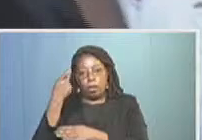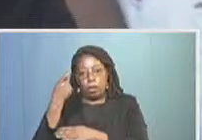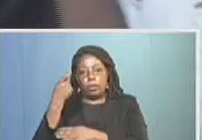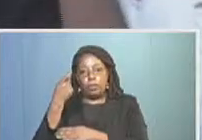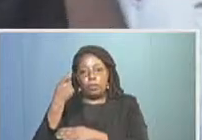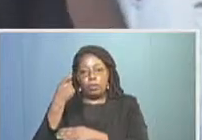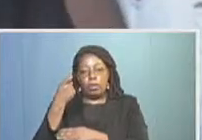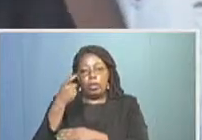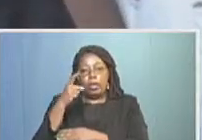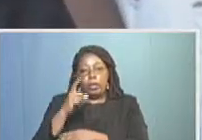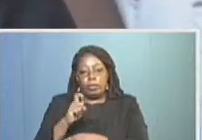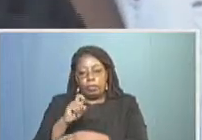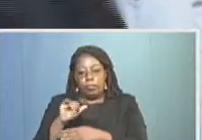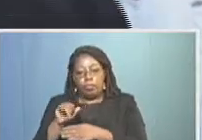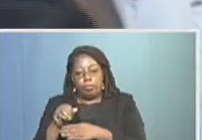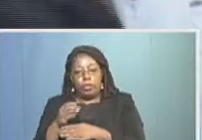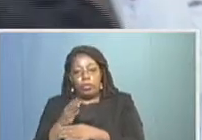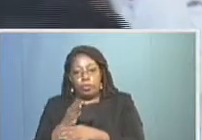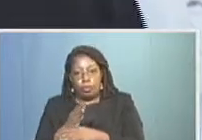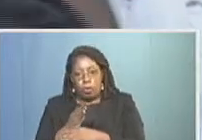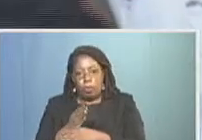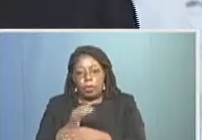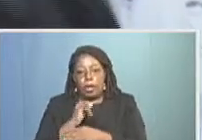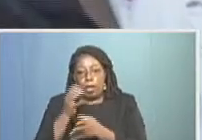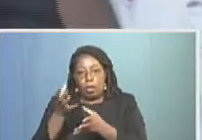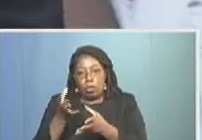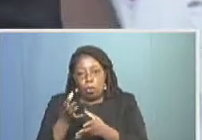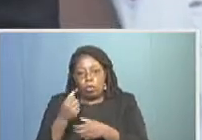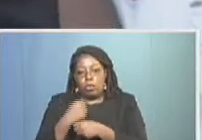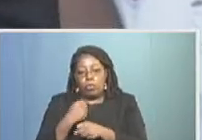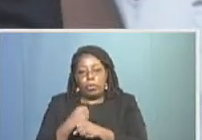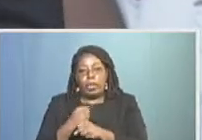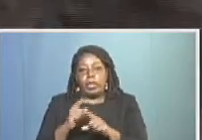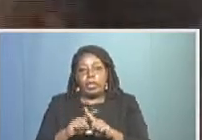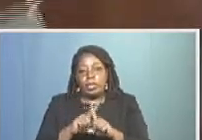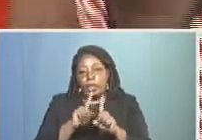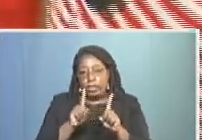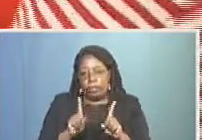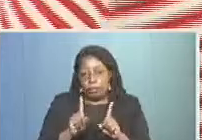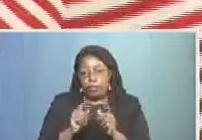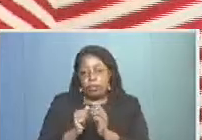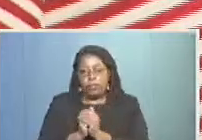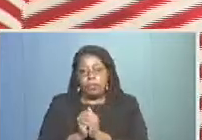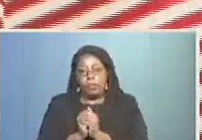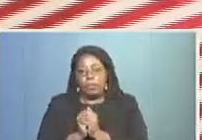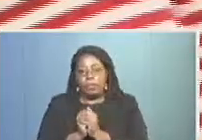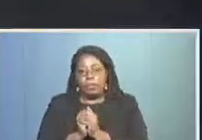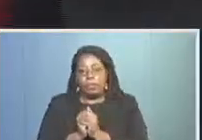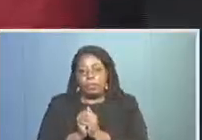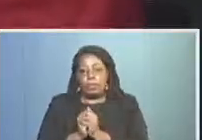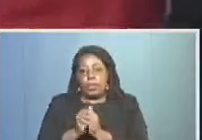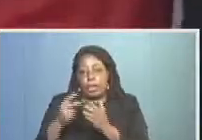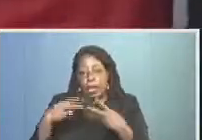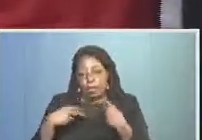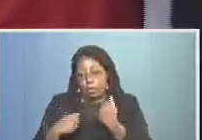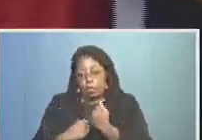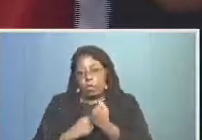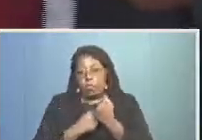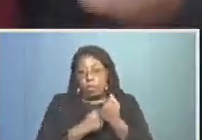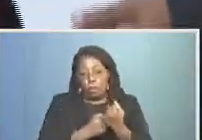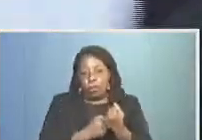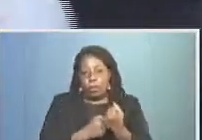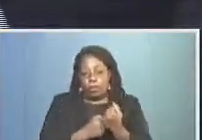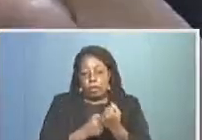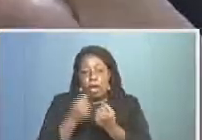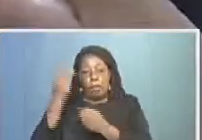attain a position, but because I want to make a difference. Among Thompson's supporters, former parliamentarians